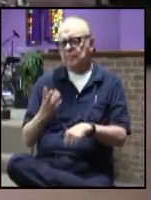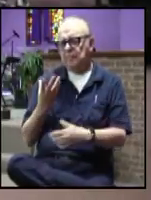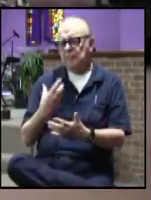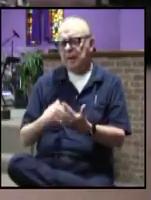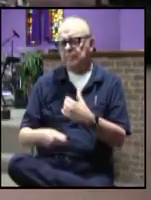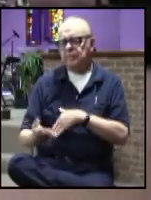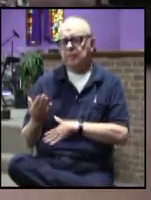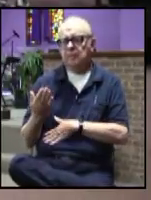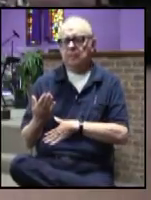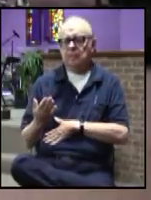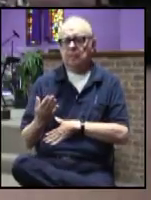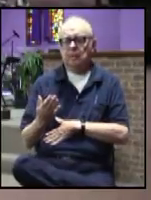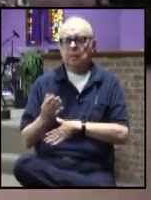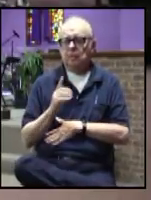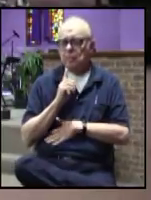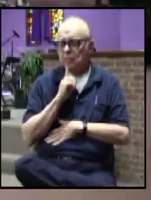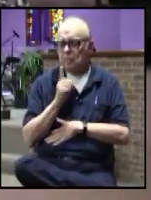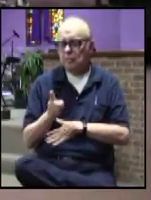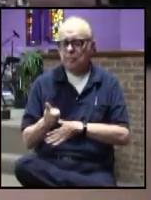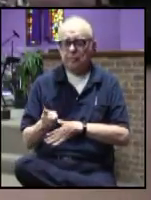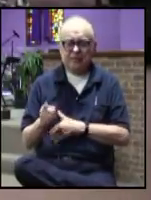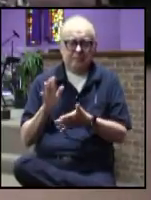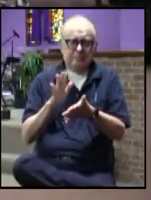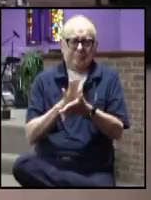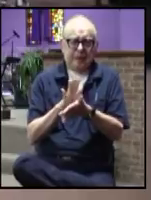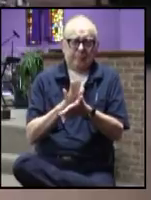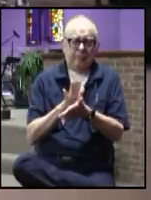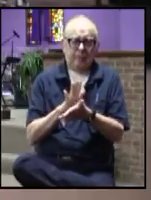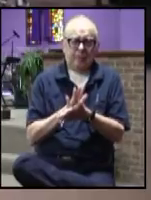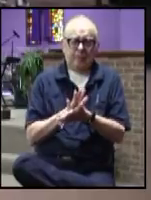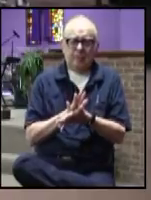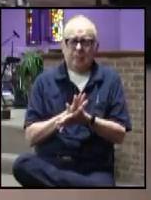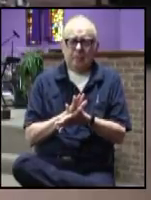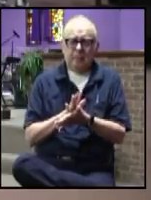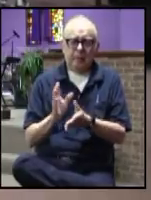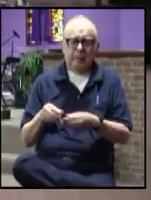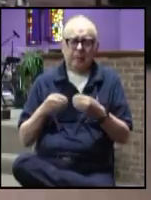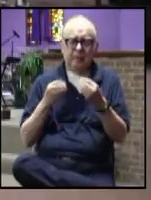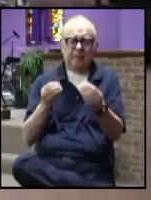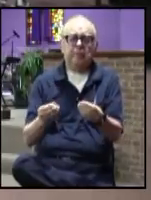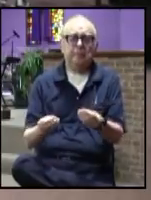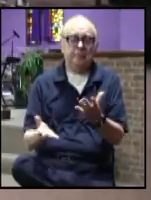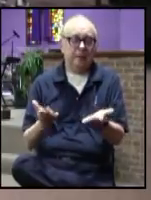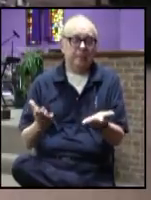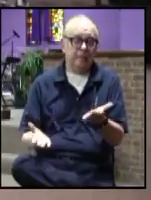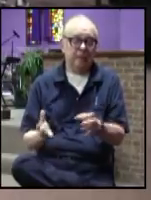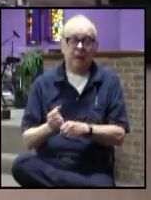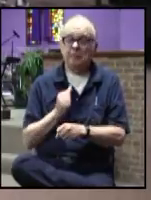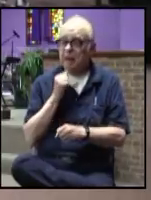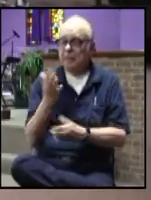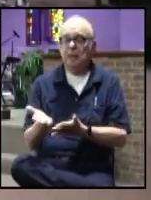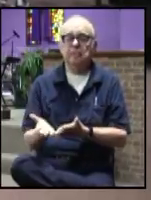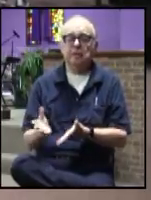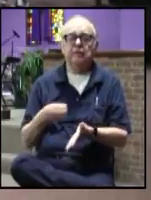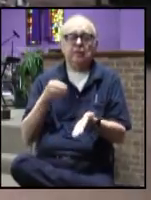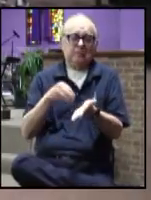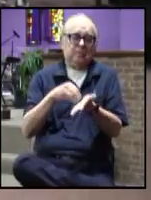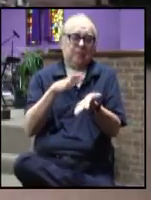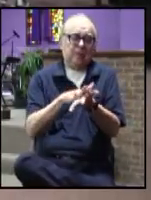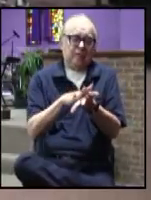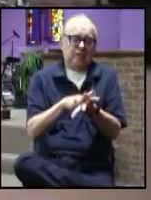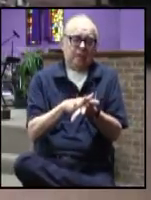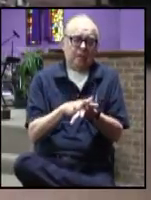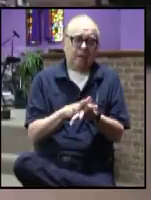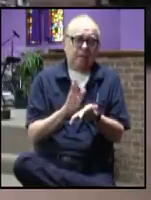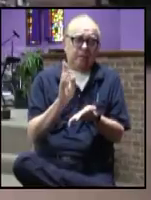outside, there actually was a piece of paper that maybe you got or maybe you didn't to give you some notes that you